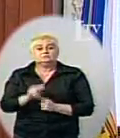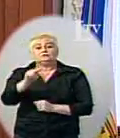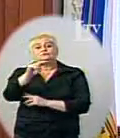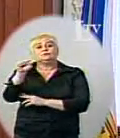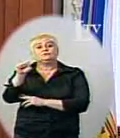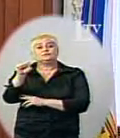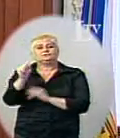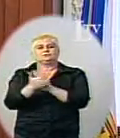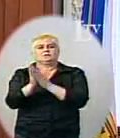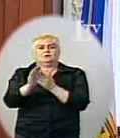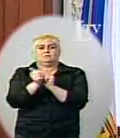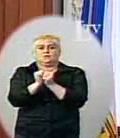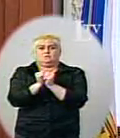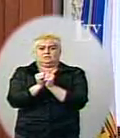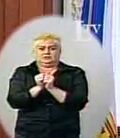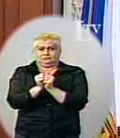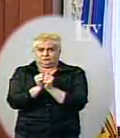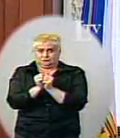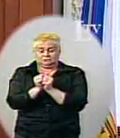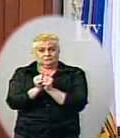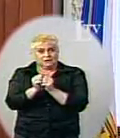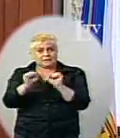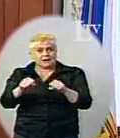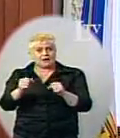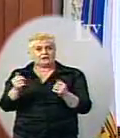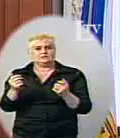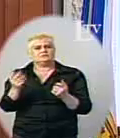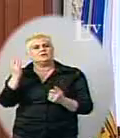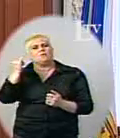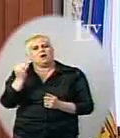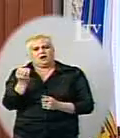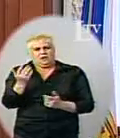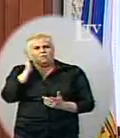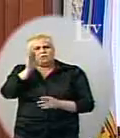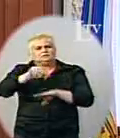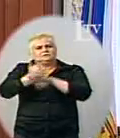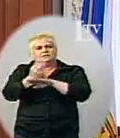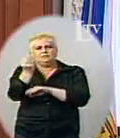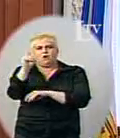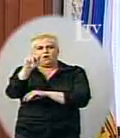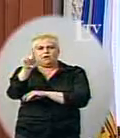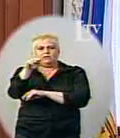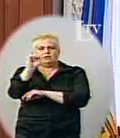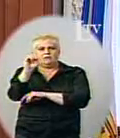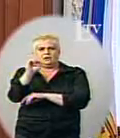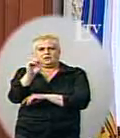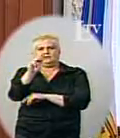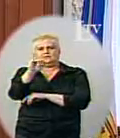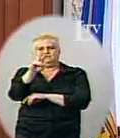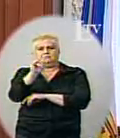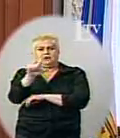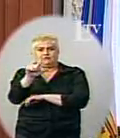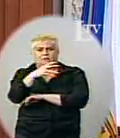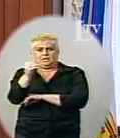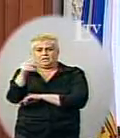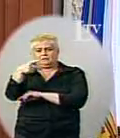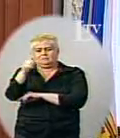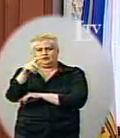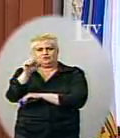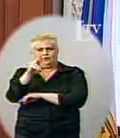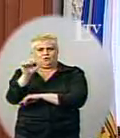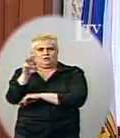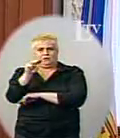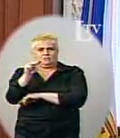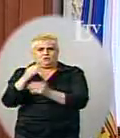more competitive thanks to the creation of an online mineral and petroleum rights registry system